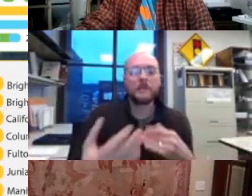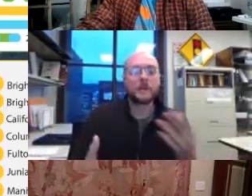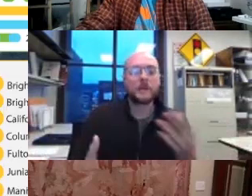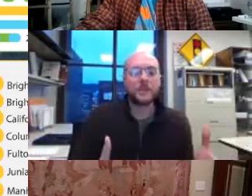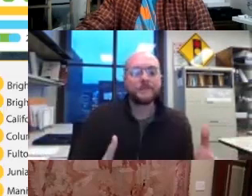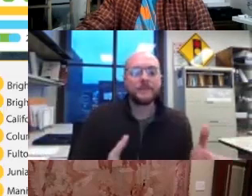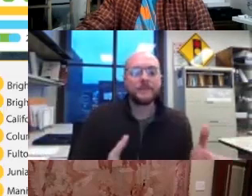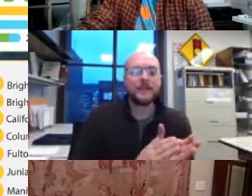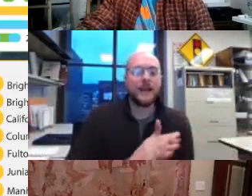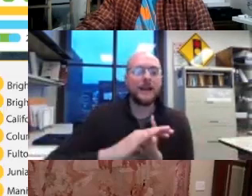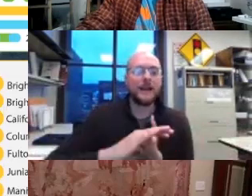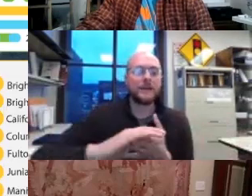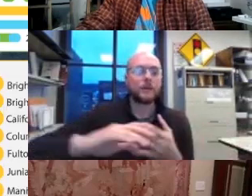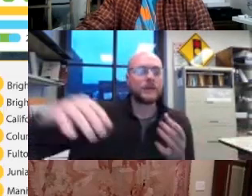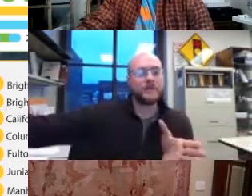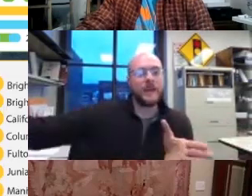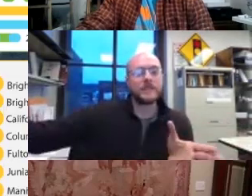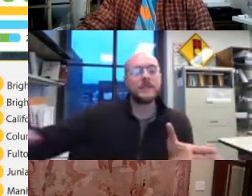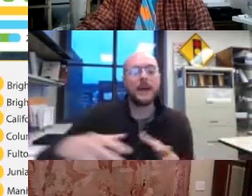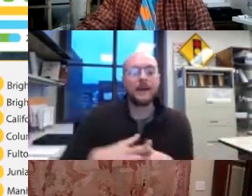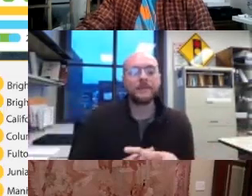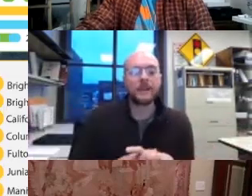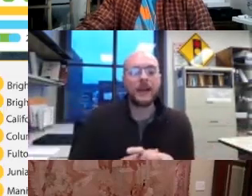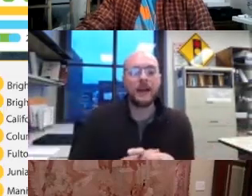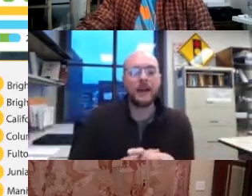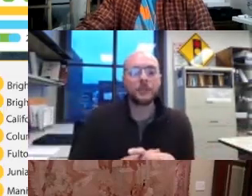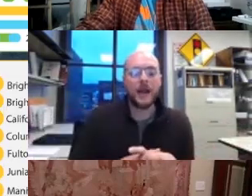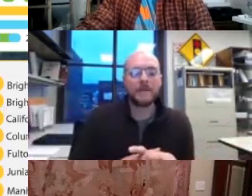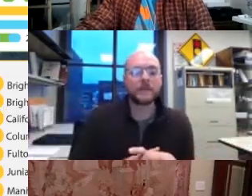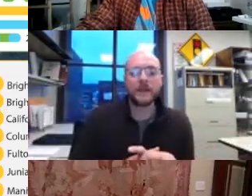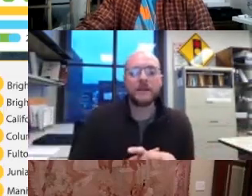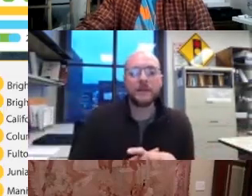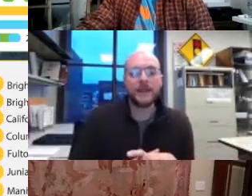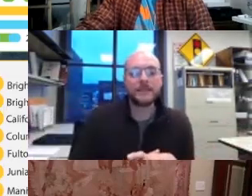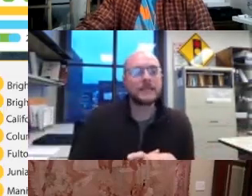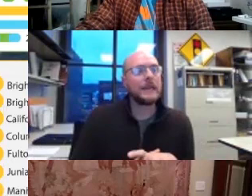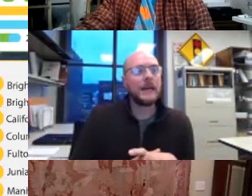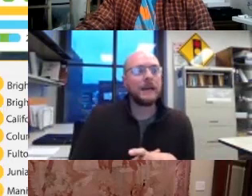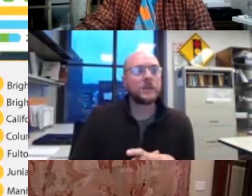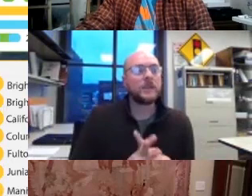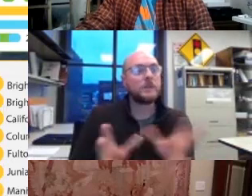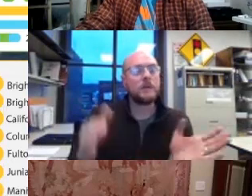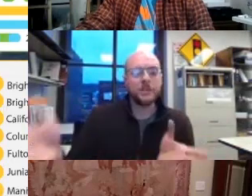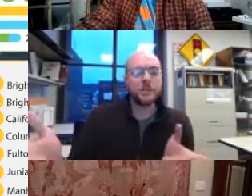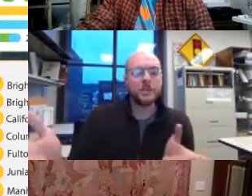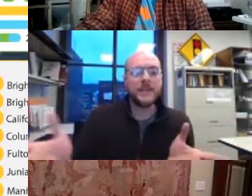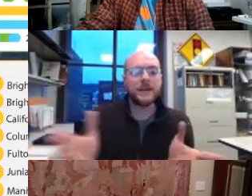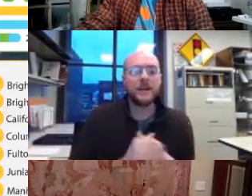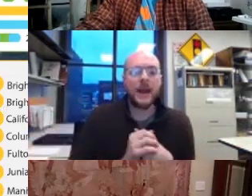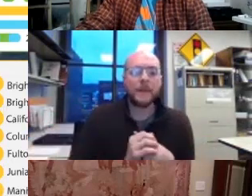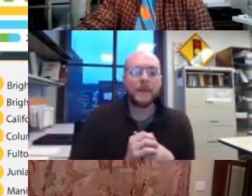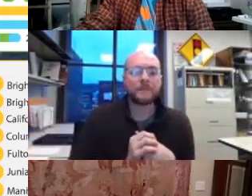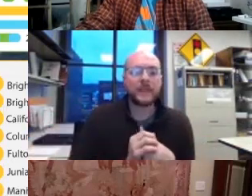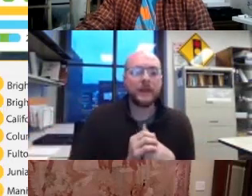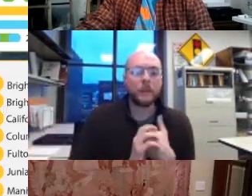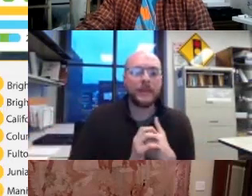put positive protection that really prevents drivers from parking in bike lanes. Unfortunately, when we're constrained